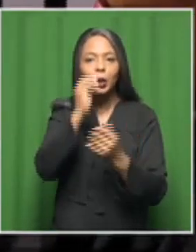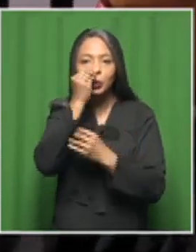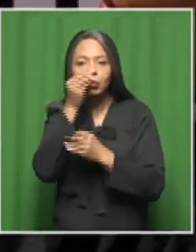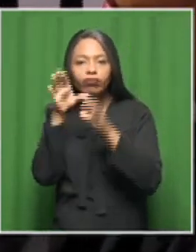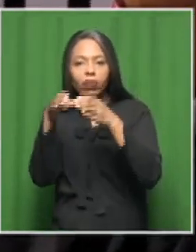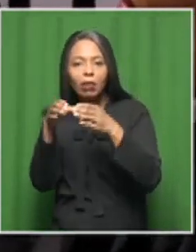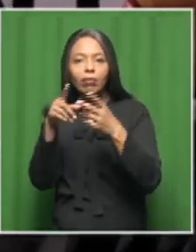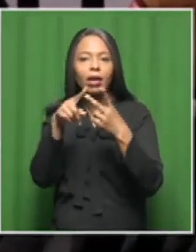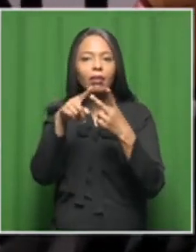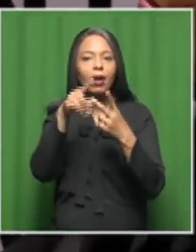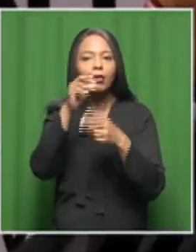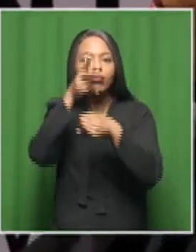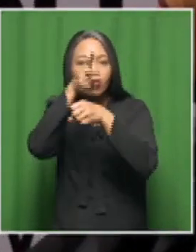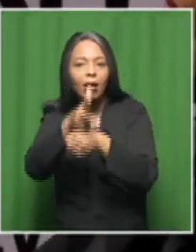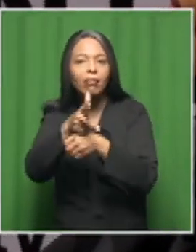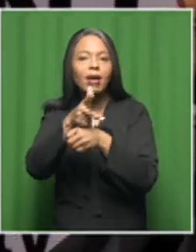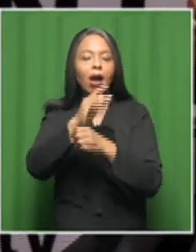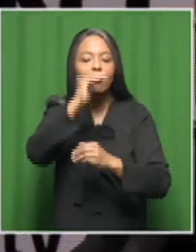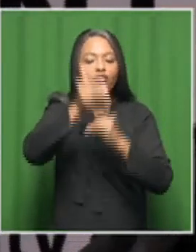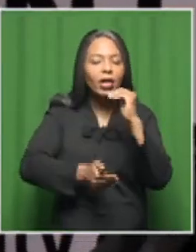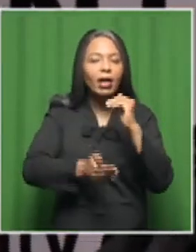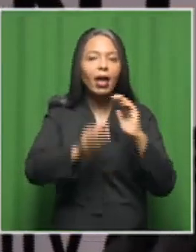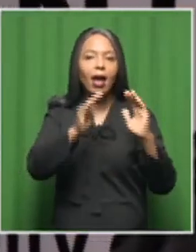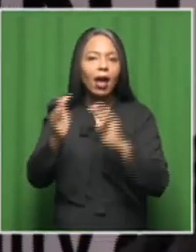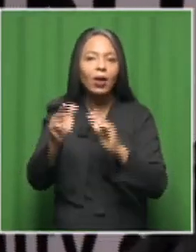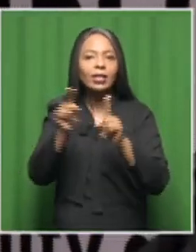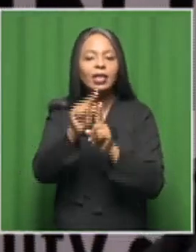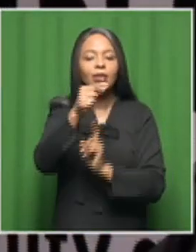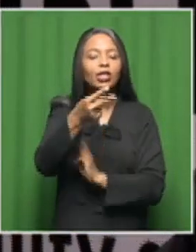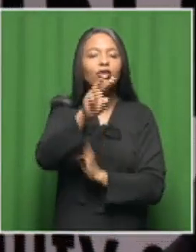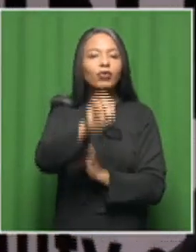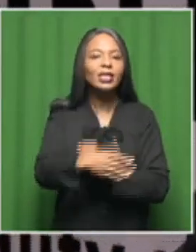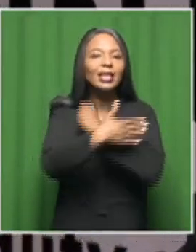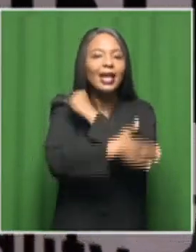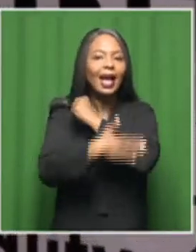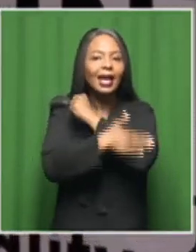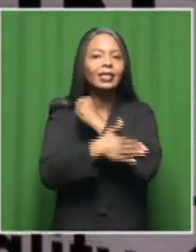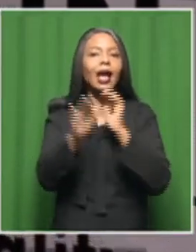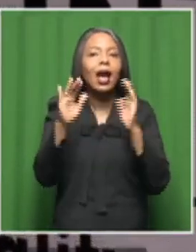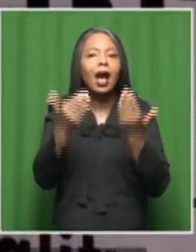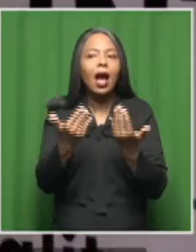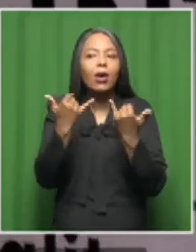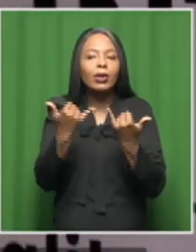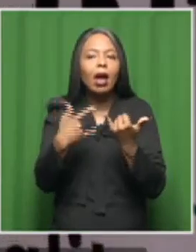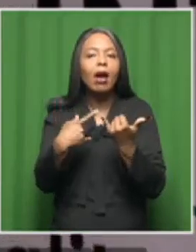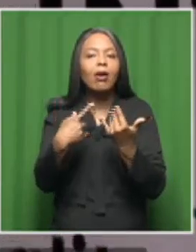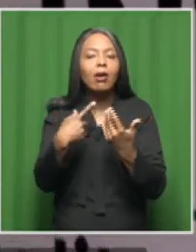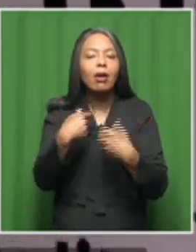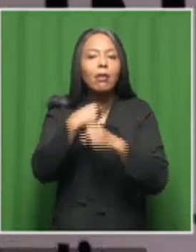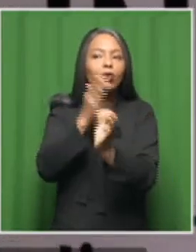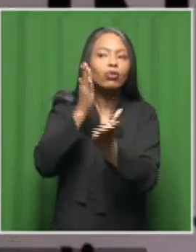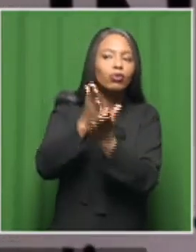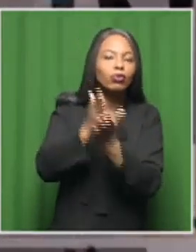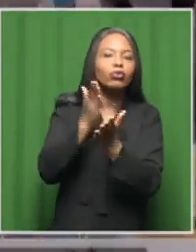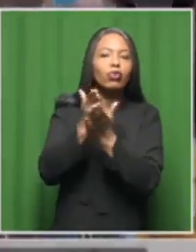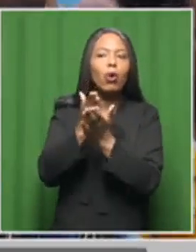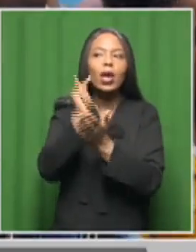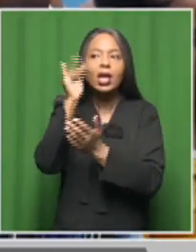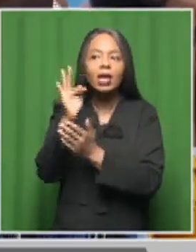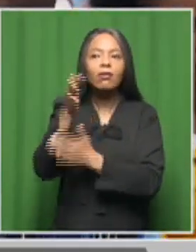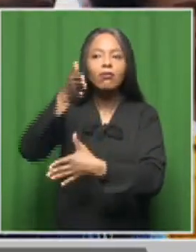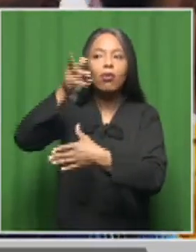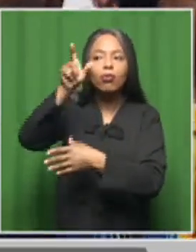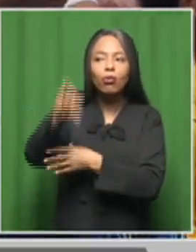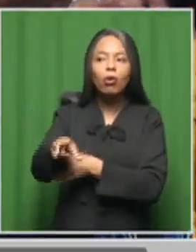on what should the media do, what do we want G20 countries to do to protect journalists and not just look the